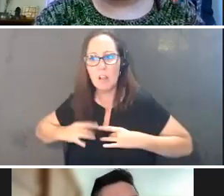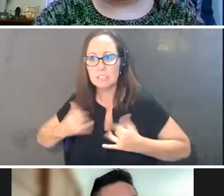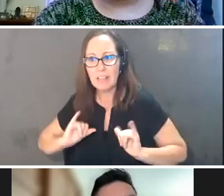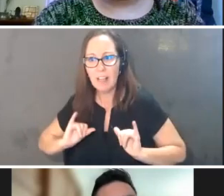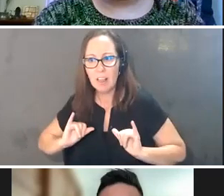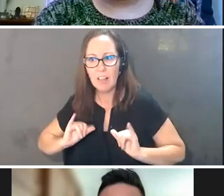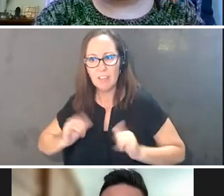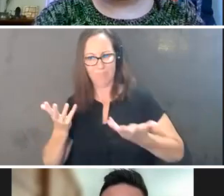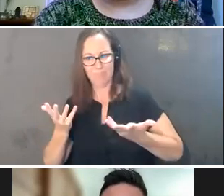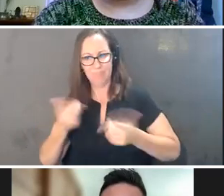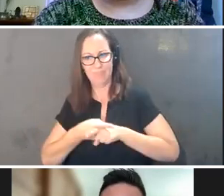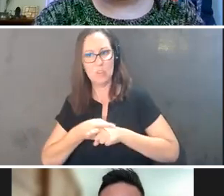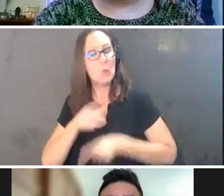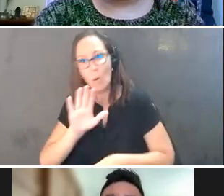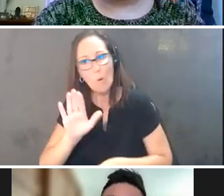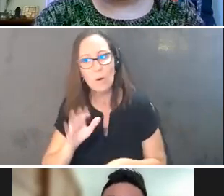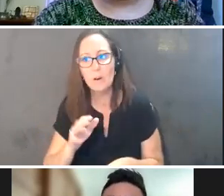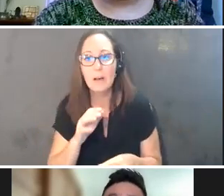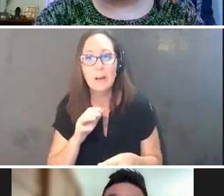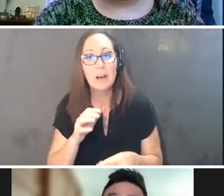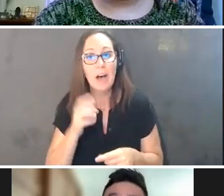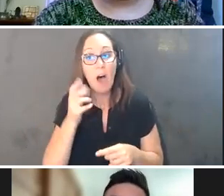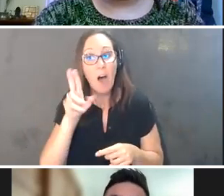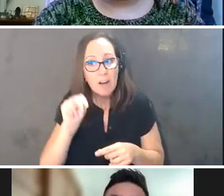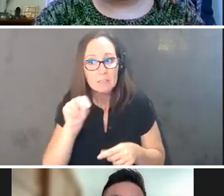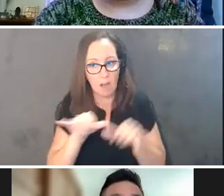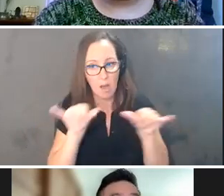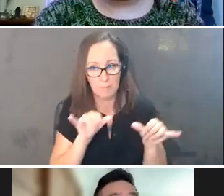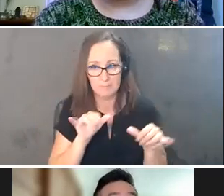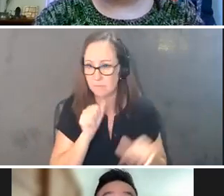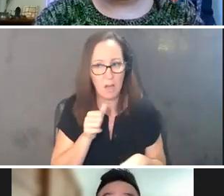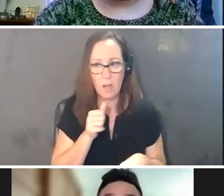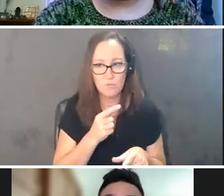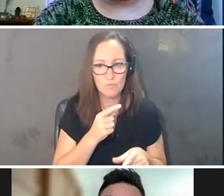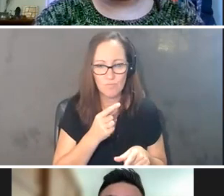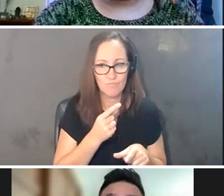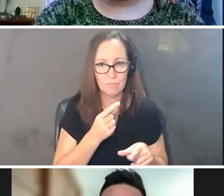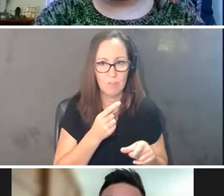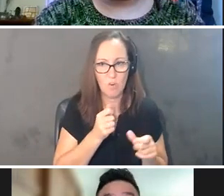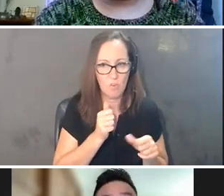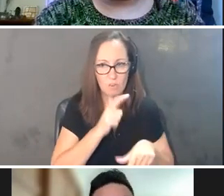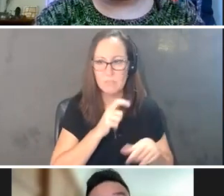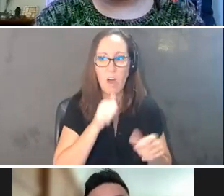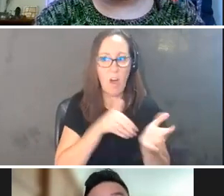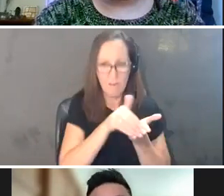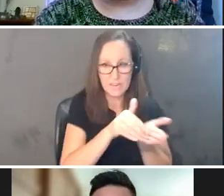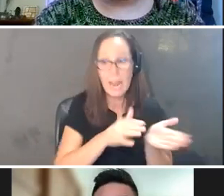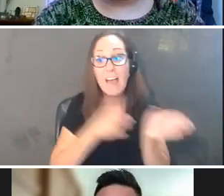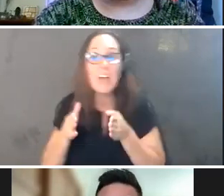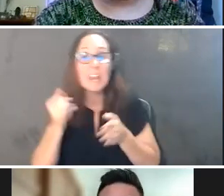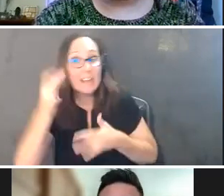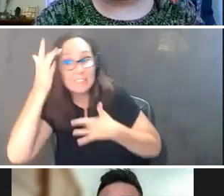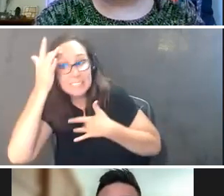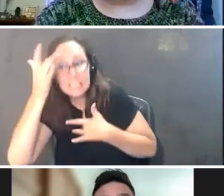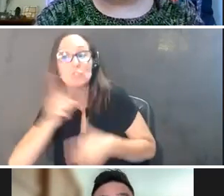is that one, it's thought to be uncommon. Two is that if it does happen, it's usually mild disease. So it might feel like a cold